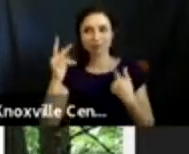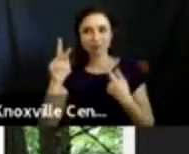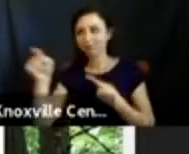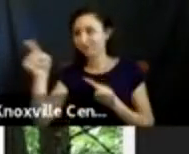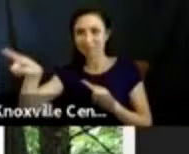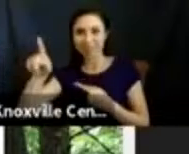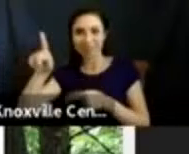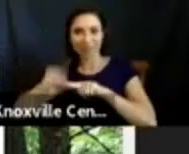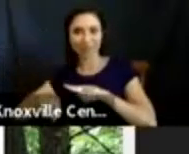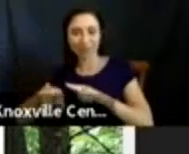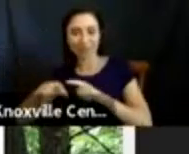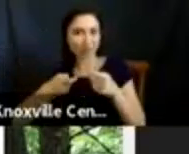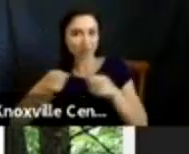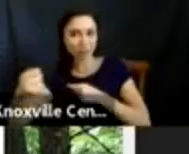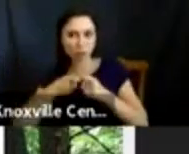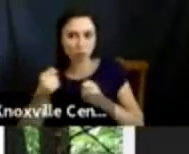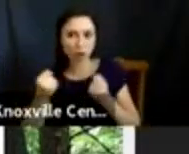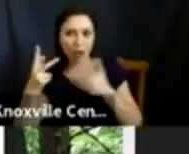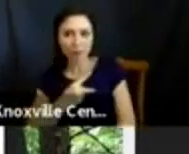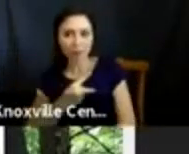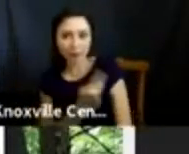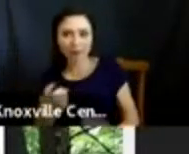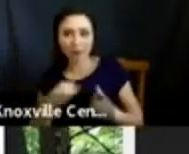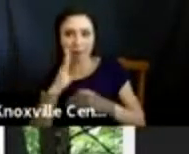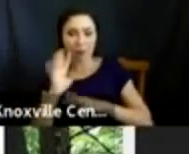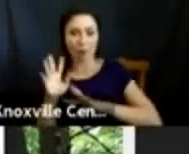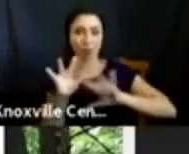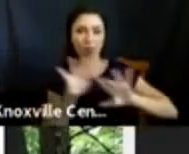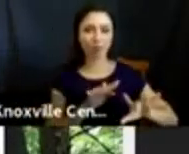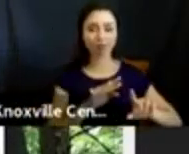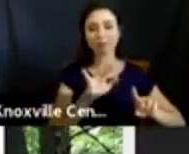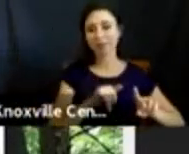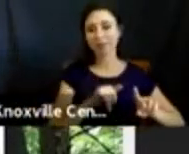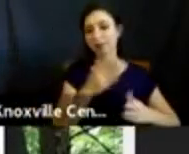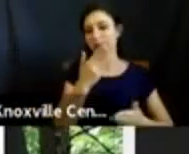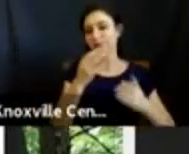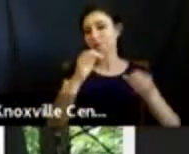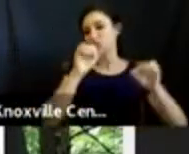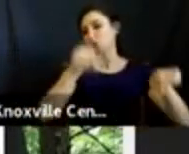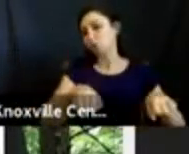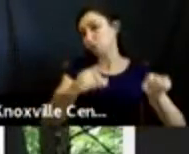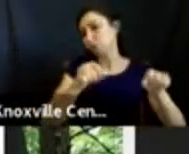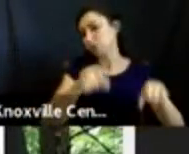affect if we have high numbers outside of Knox County. Mm-hmm.